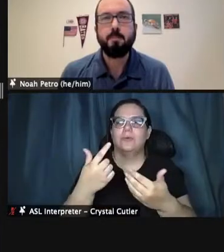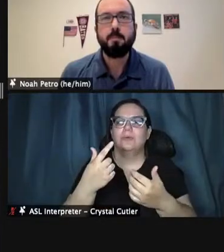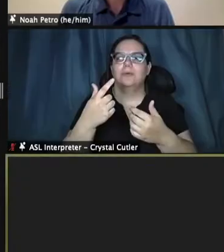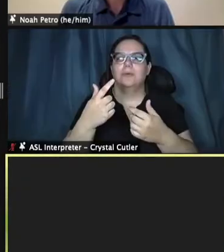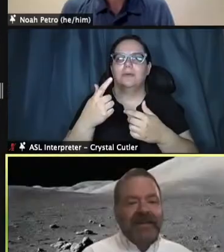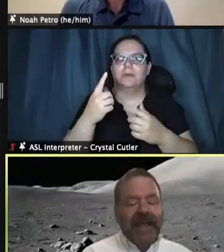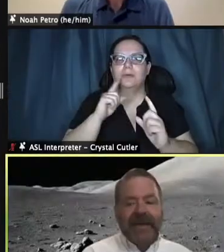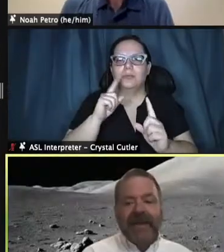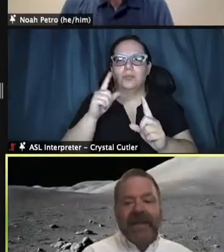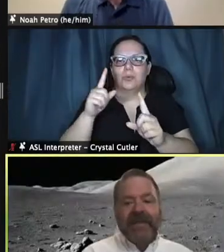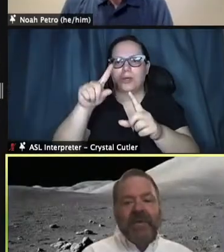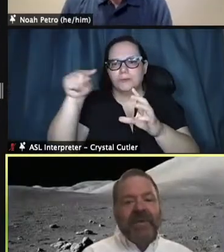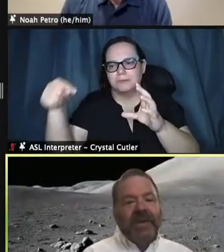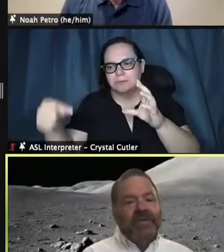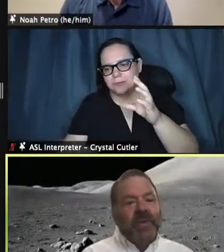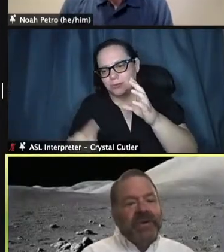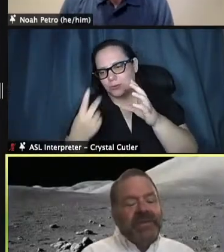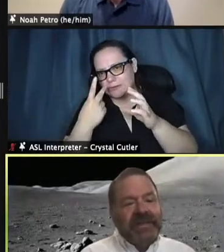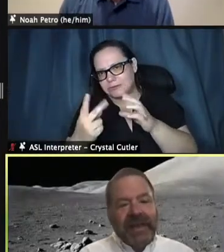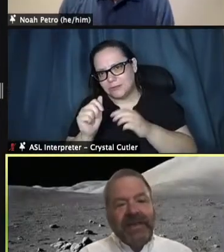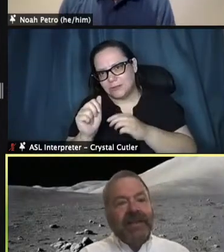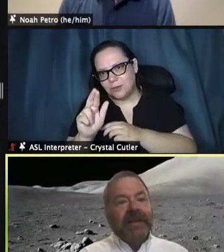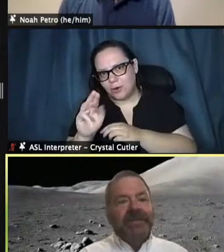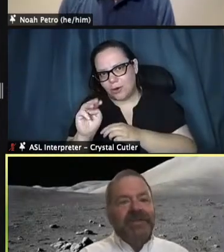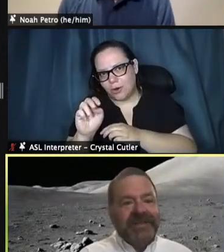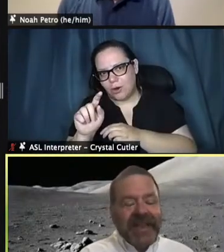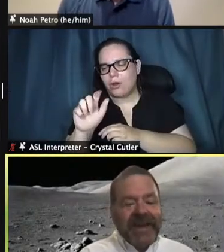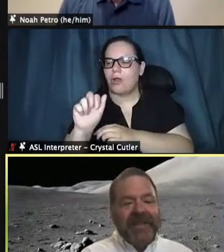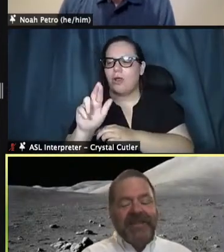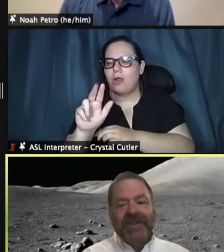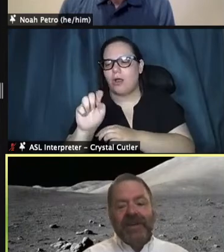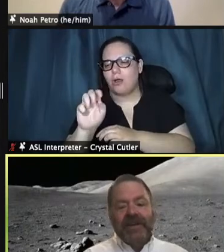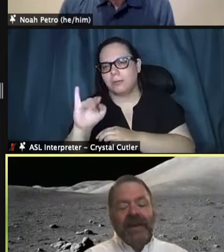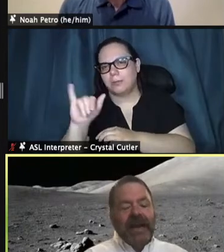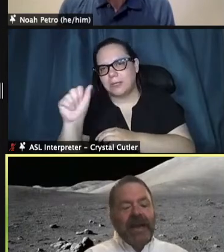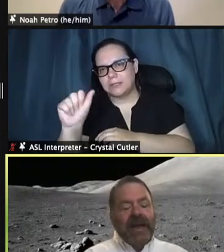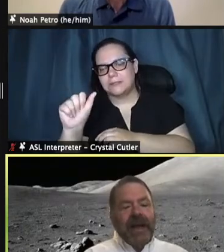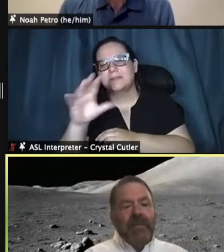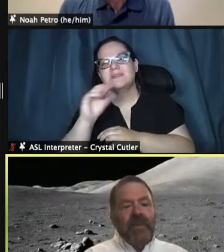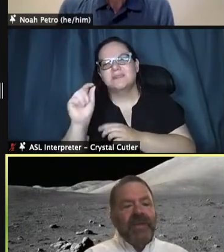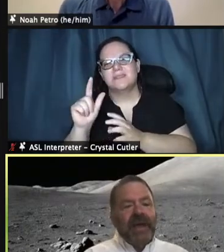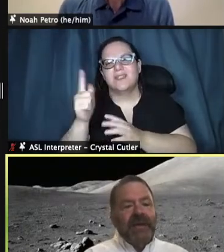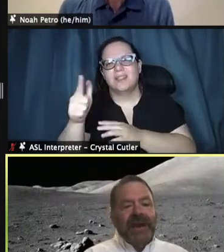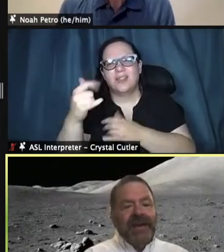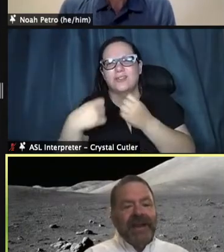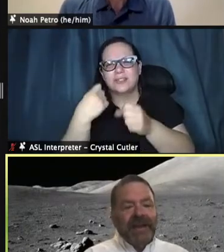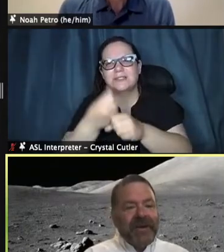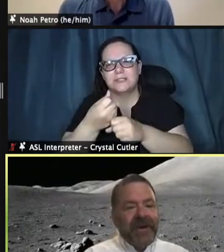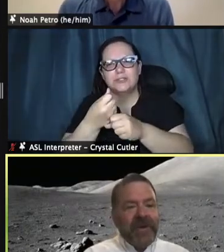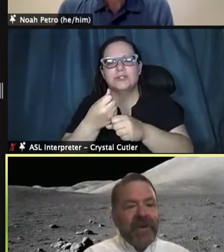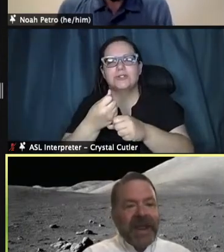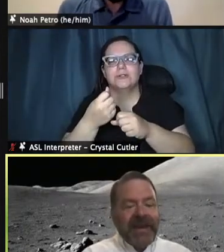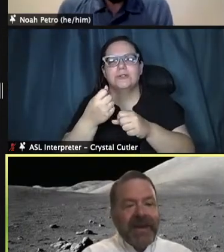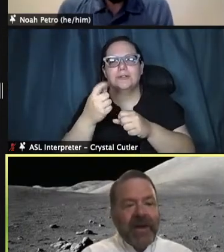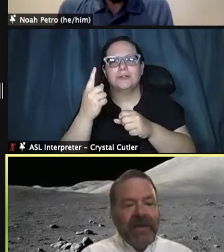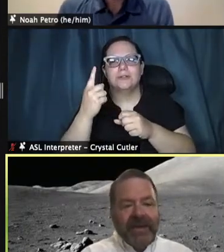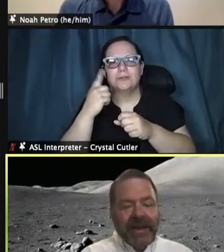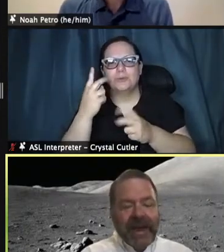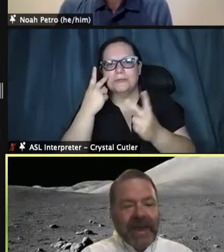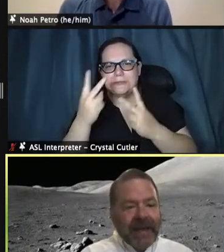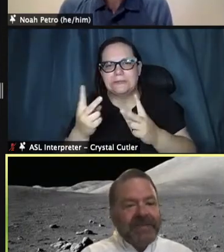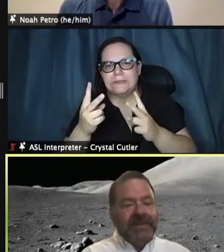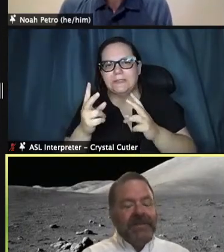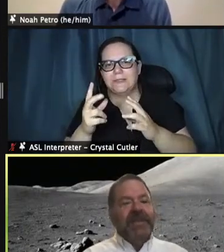Artemis and moving towards CLIPS just later this year without LRO and all